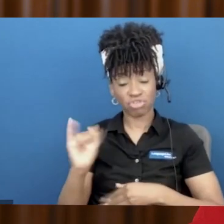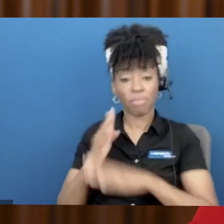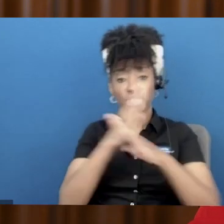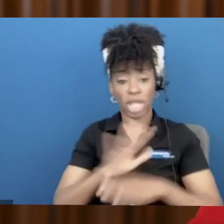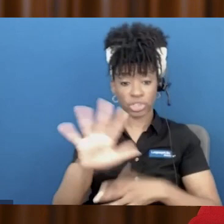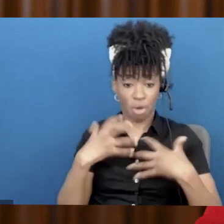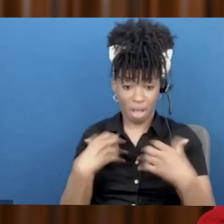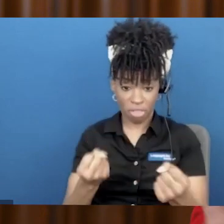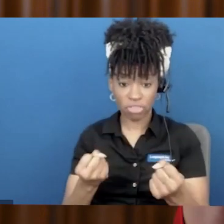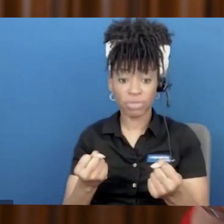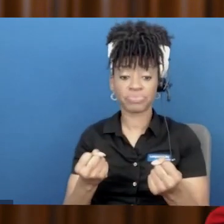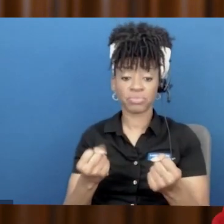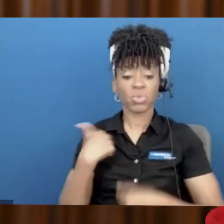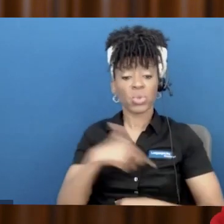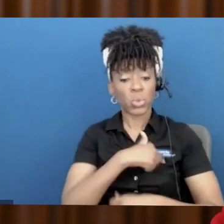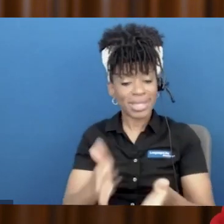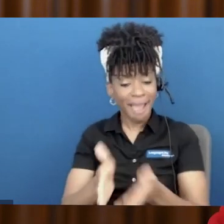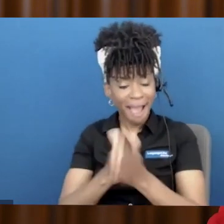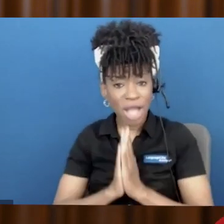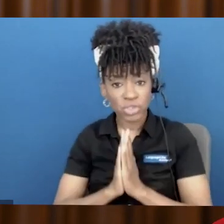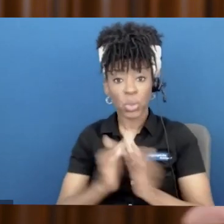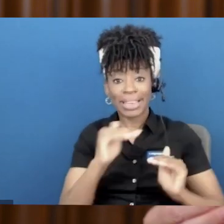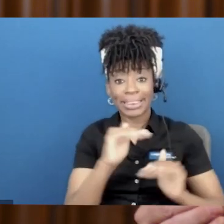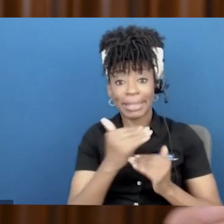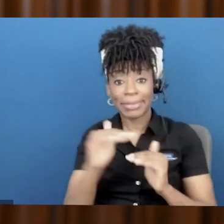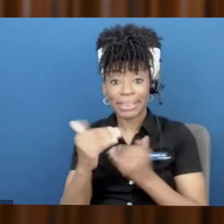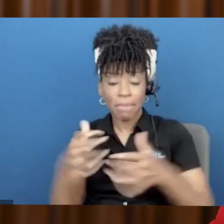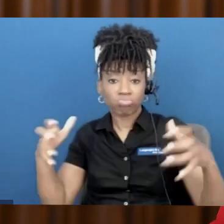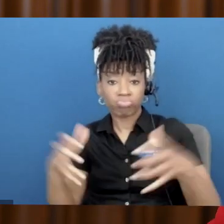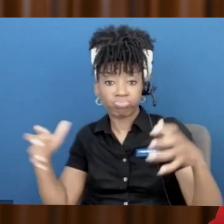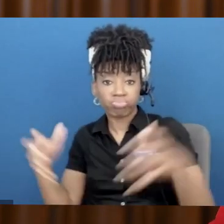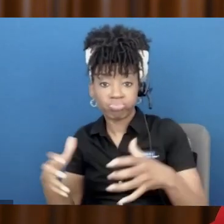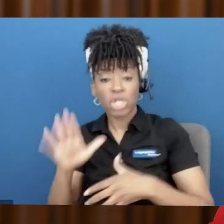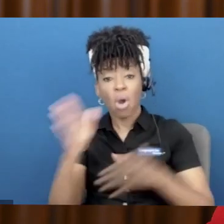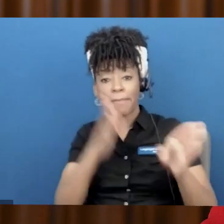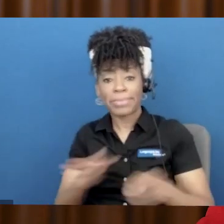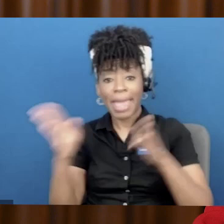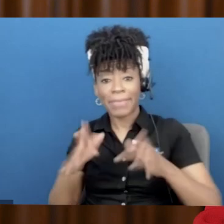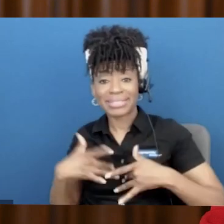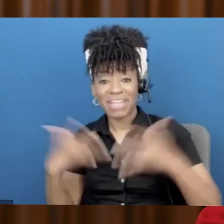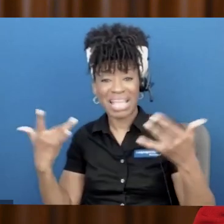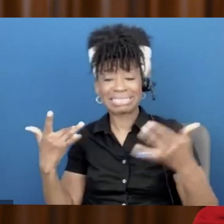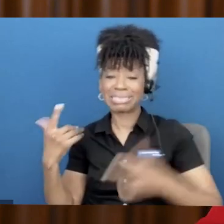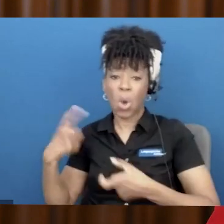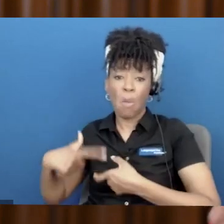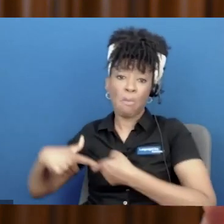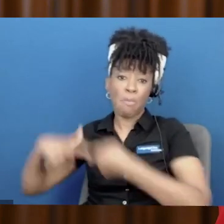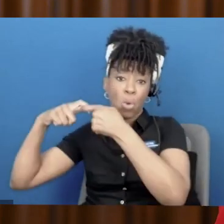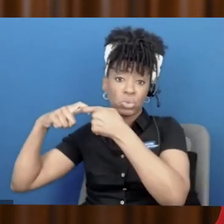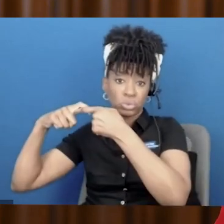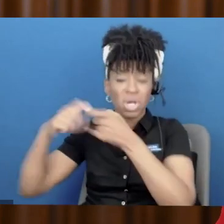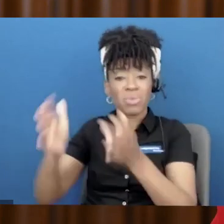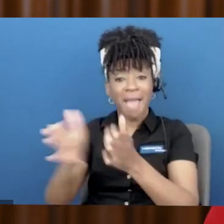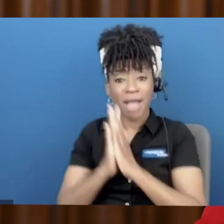you. We asked you to limit gathering sizes, which put personal plans and treasured events on hold. We asked you to find and